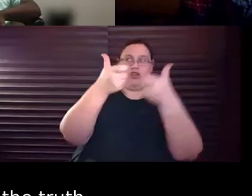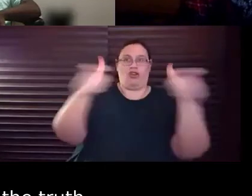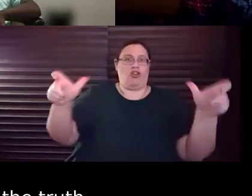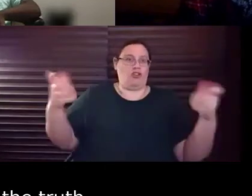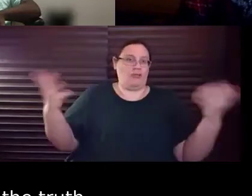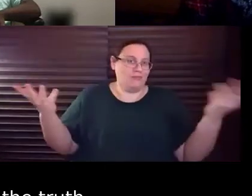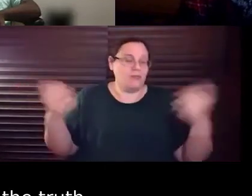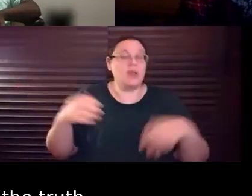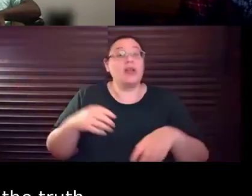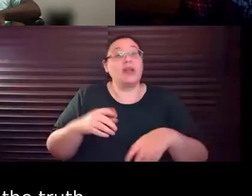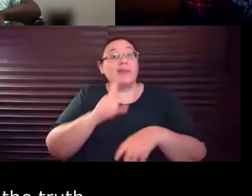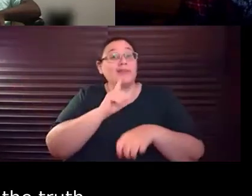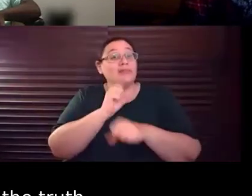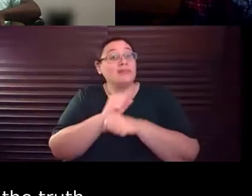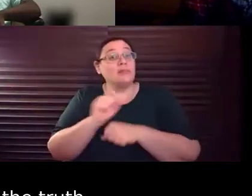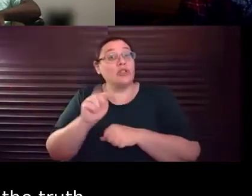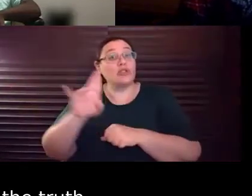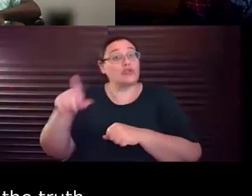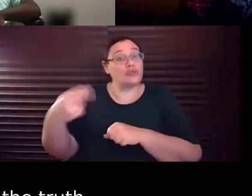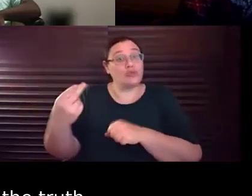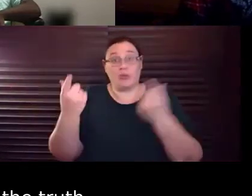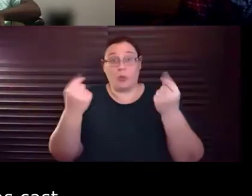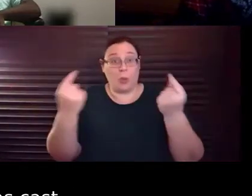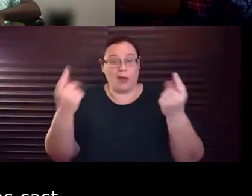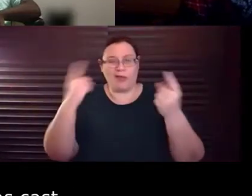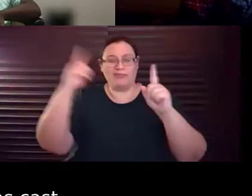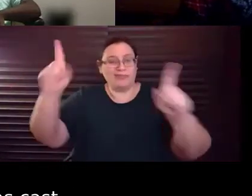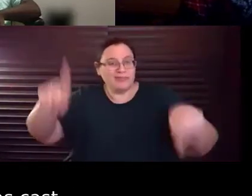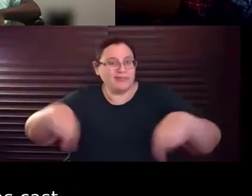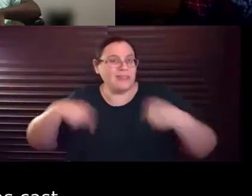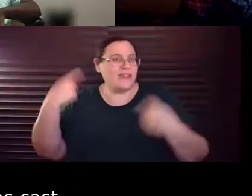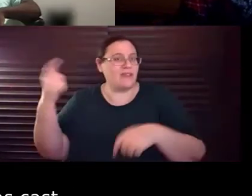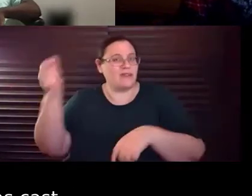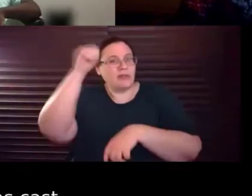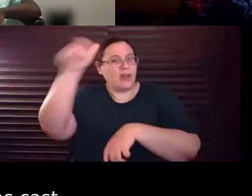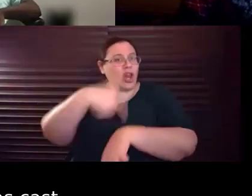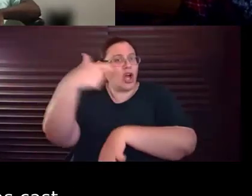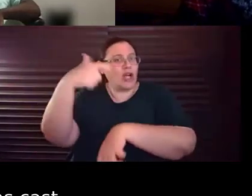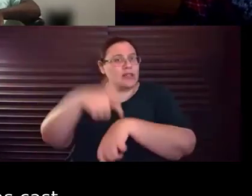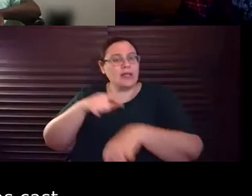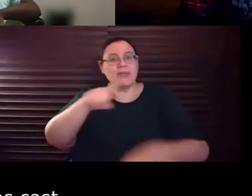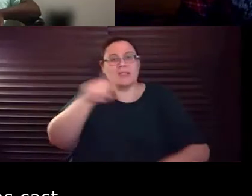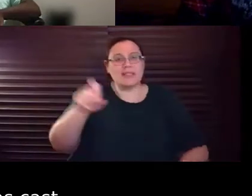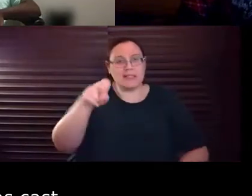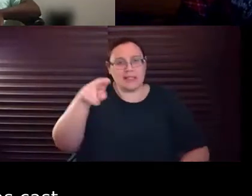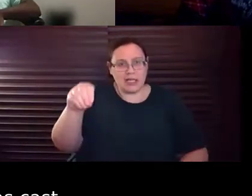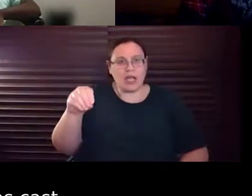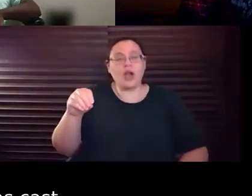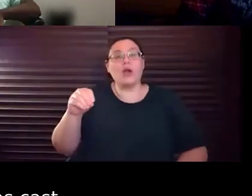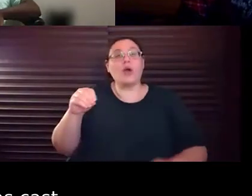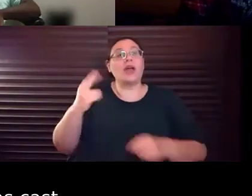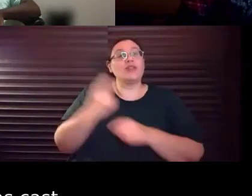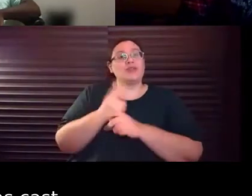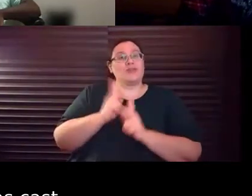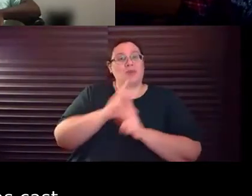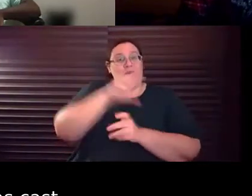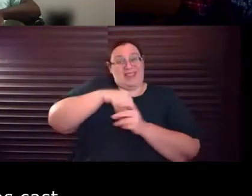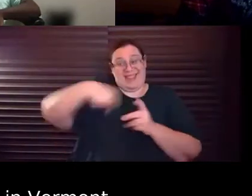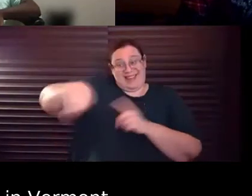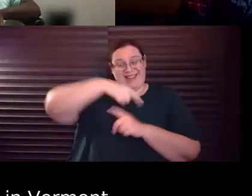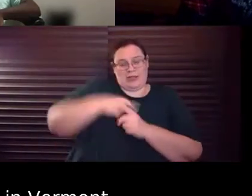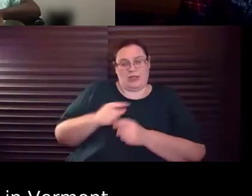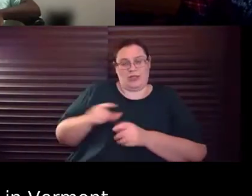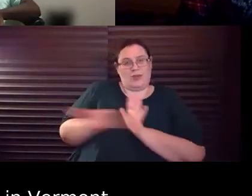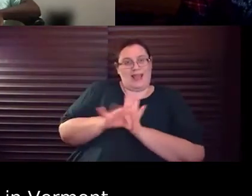the truth is that for so long, Xeno has casted internally. And